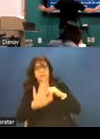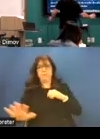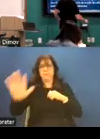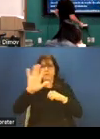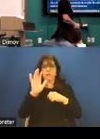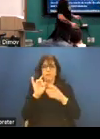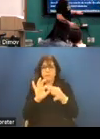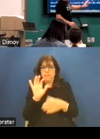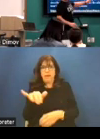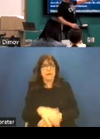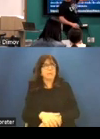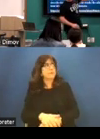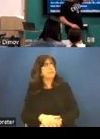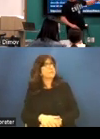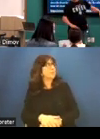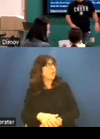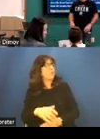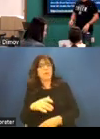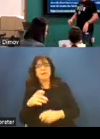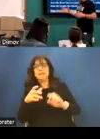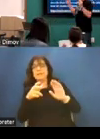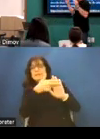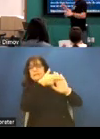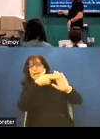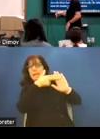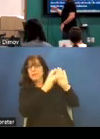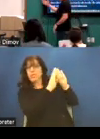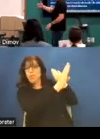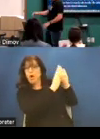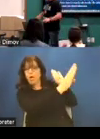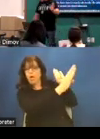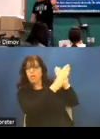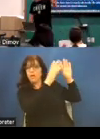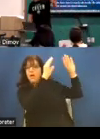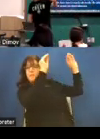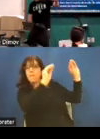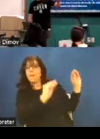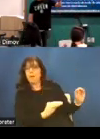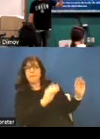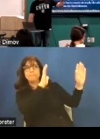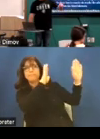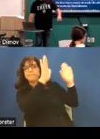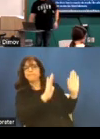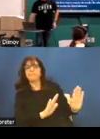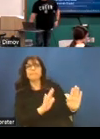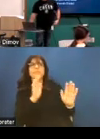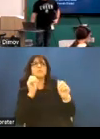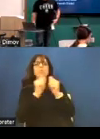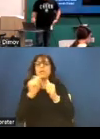here. Okay, so I want you to tape yours up. So think about this. With a piece of scratch paper, let's do